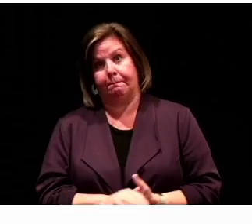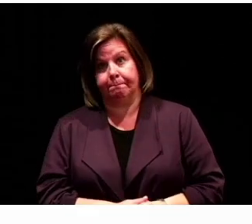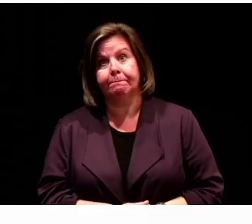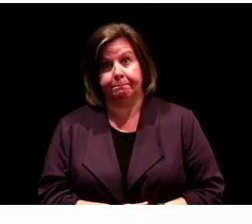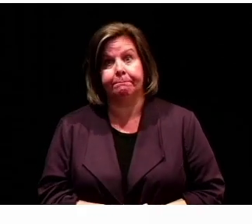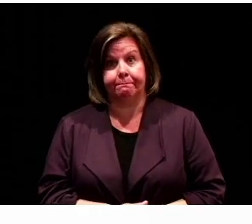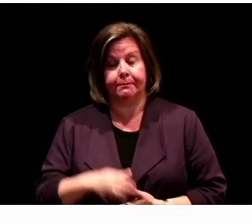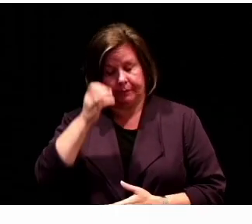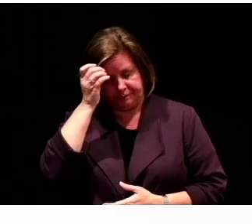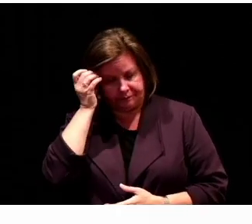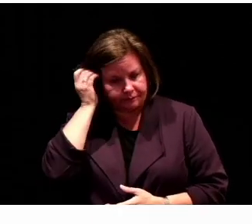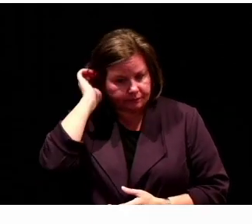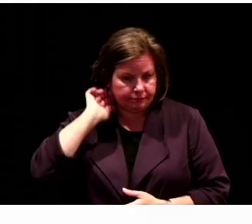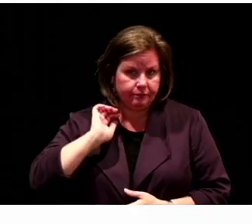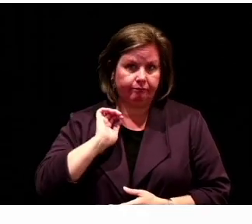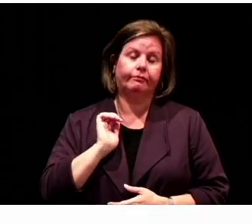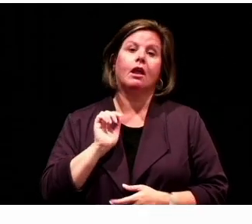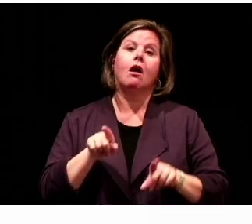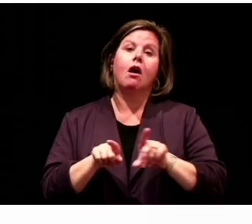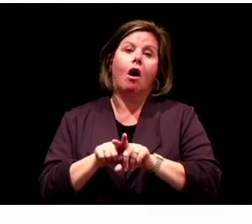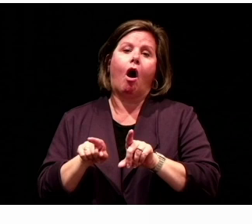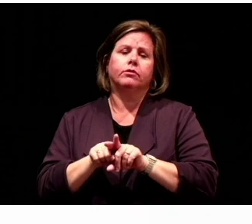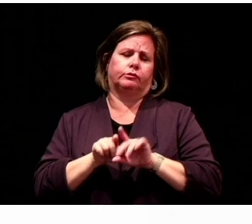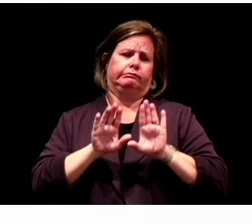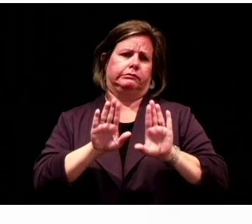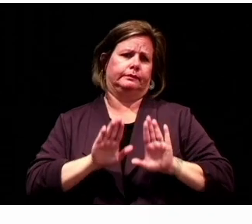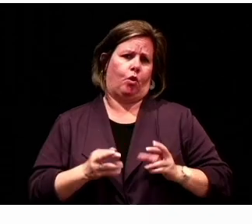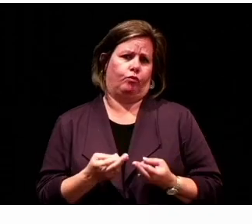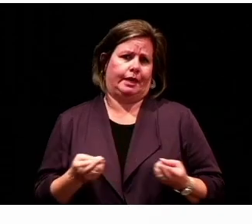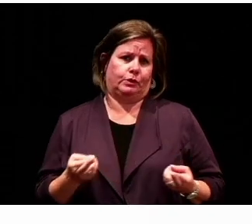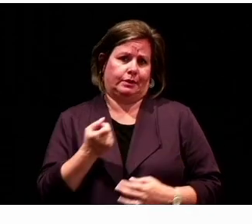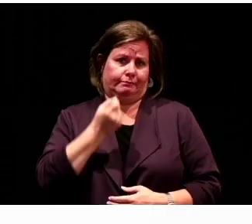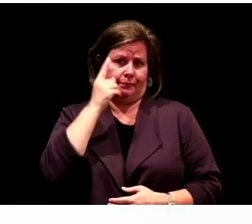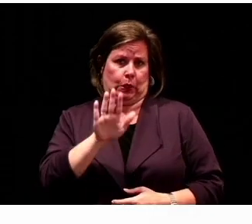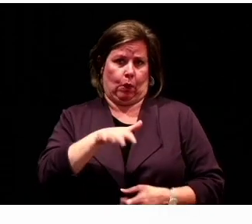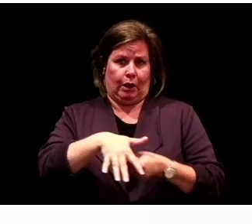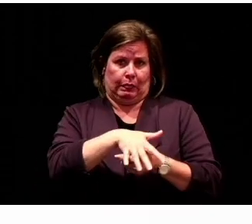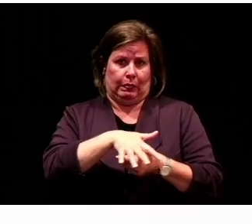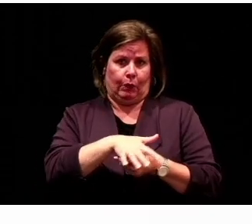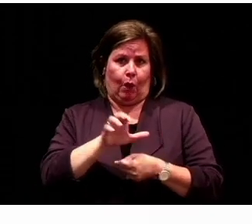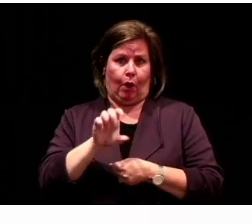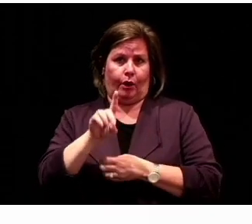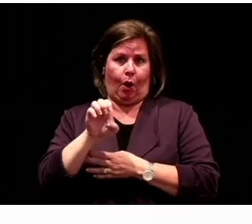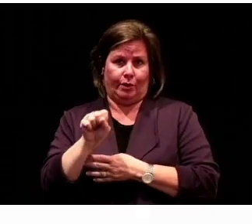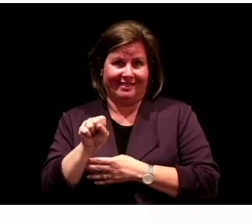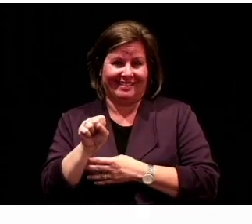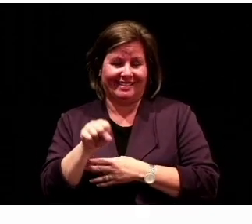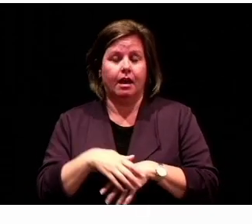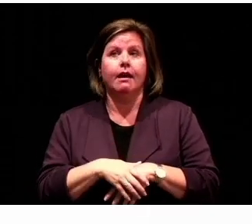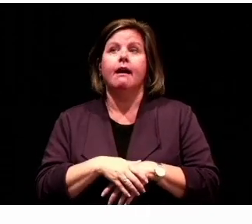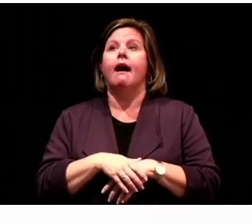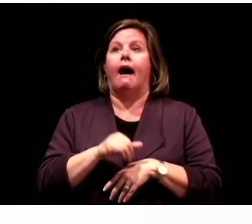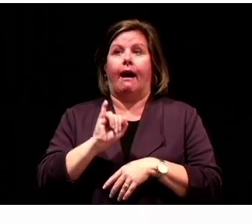a specific dwelling. You'll see that they split it up by how many occupants are in there. They do include measurements for things like the living